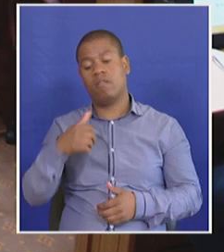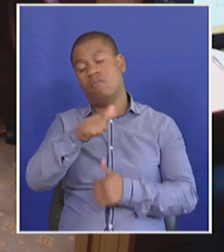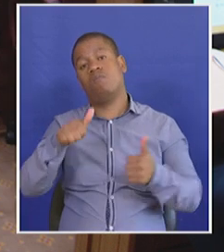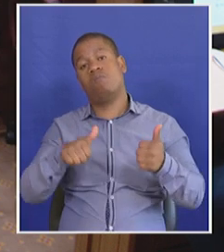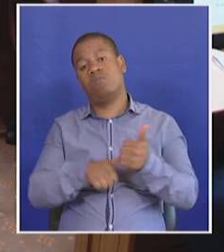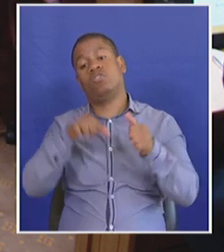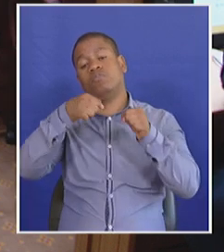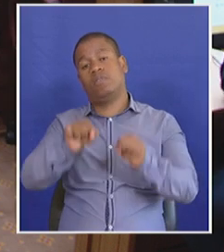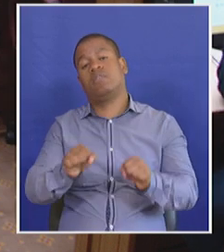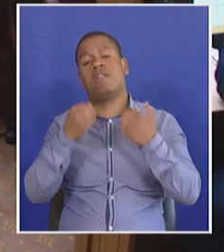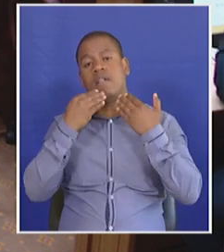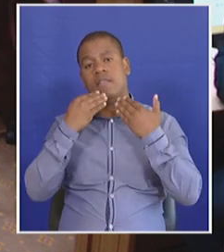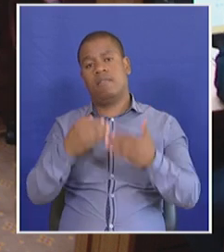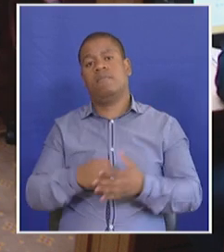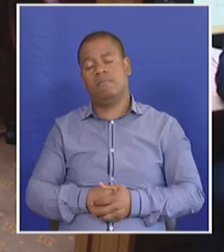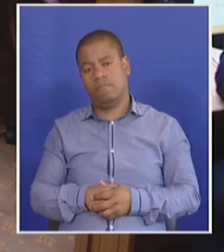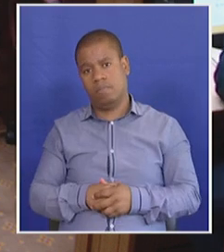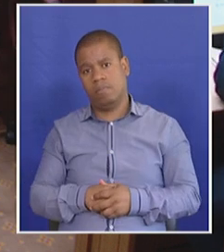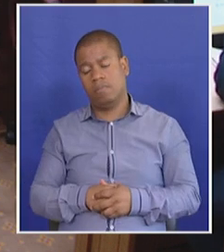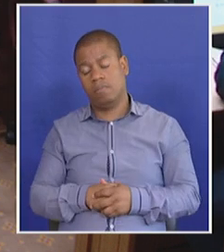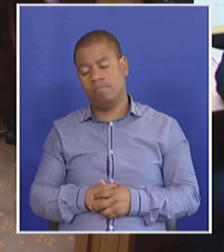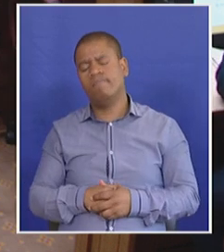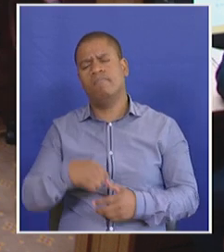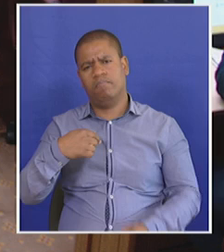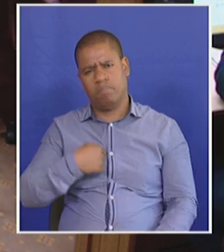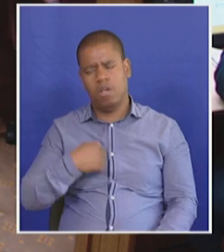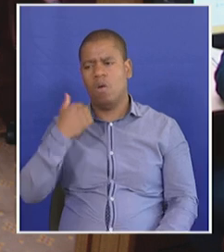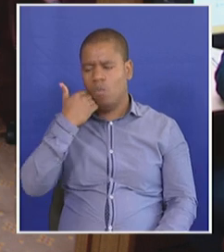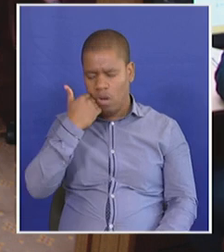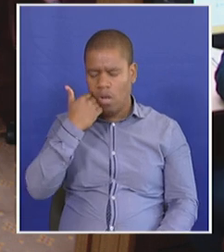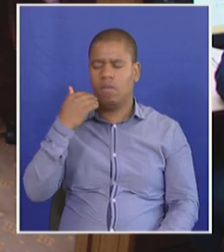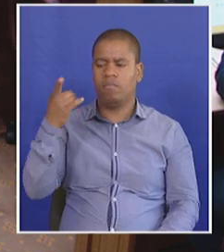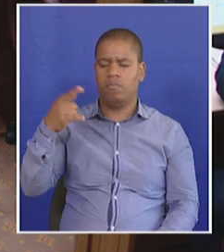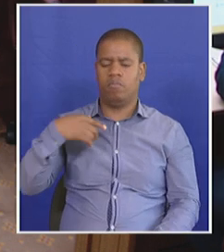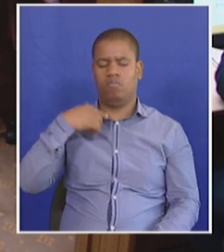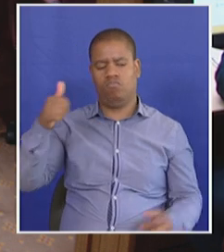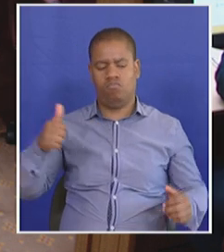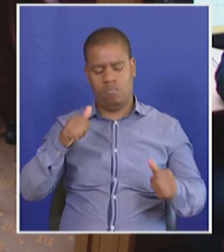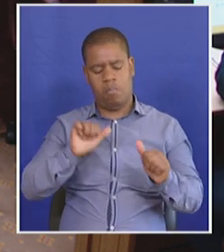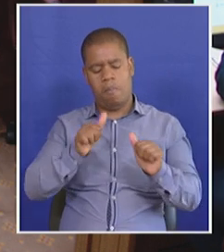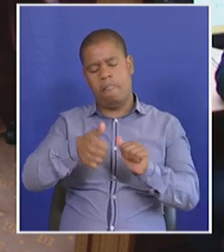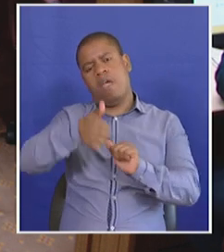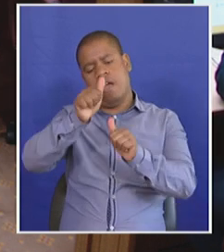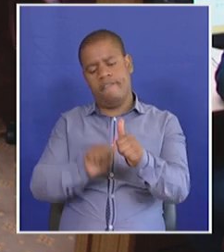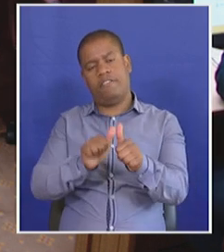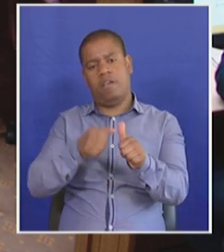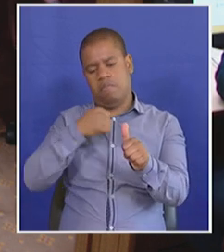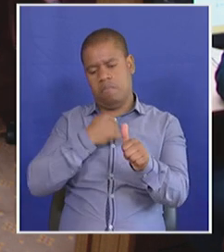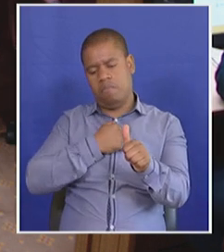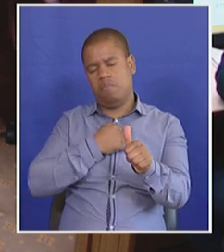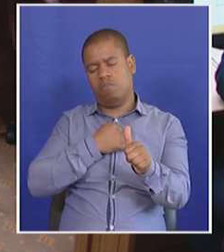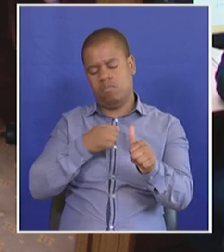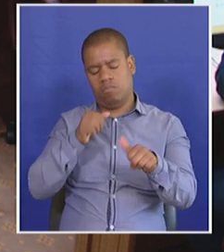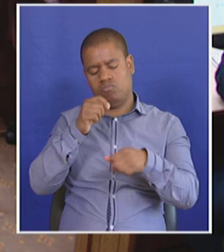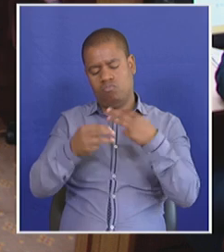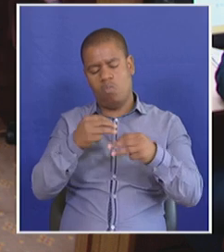Chairperson, I do have to come up for my colleague here, where he specifically made it clear that it took